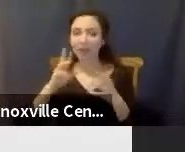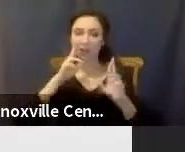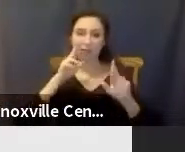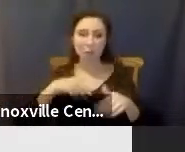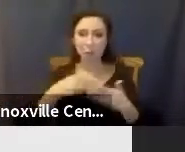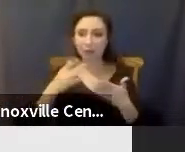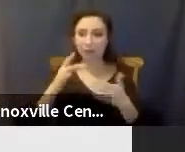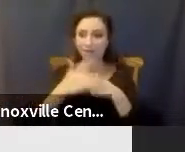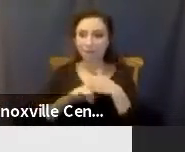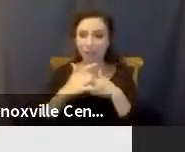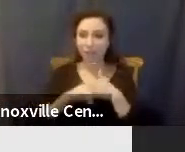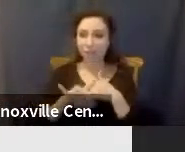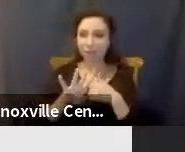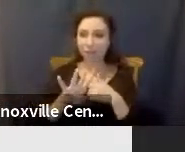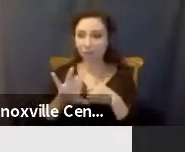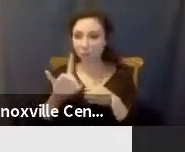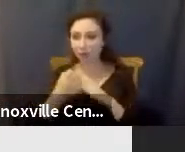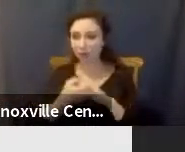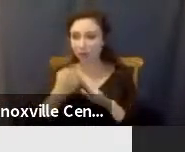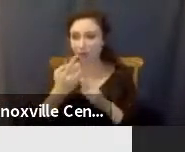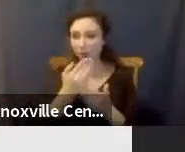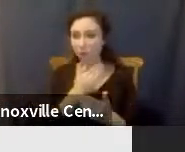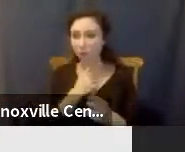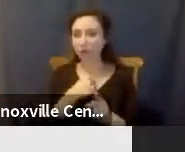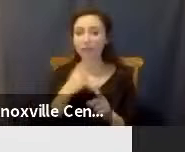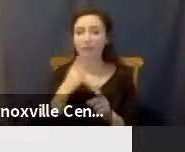report available 48 hours in advance. What